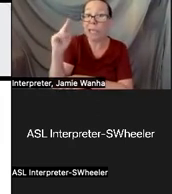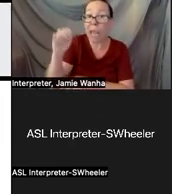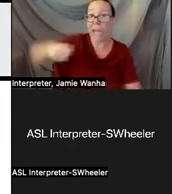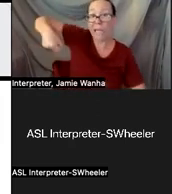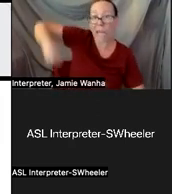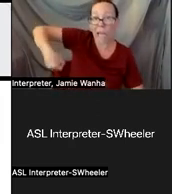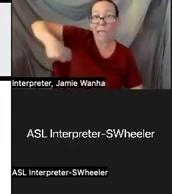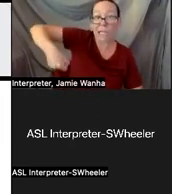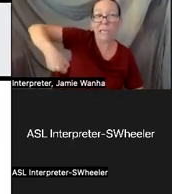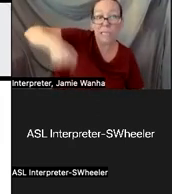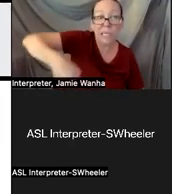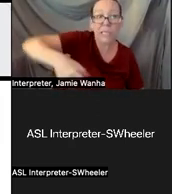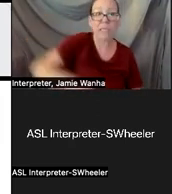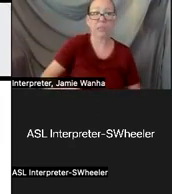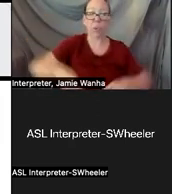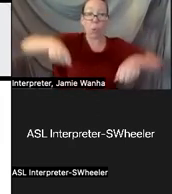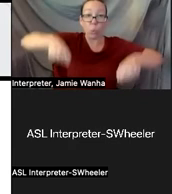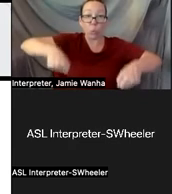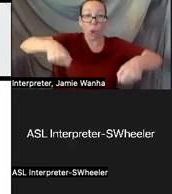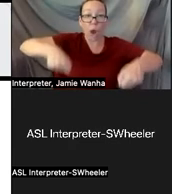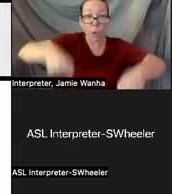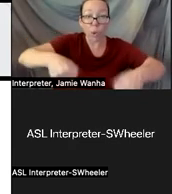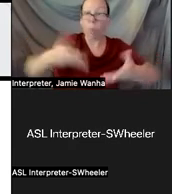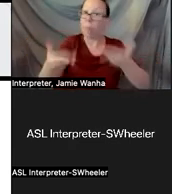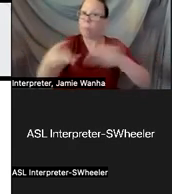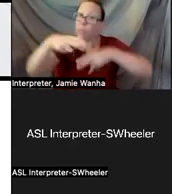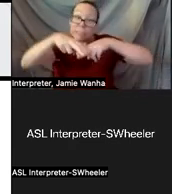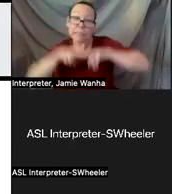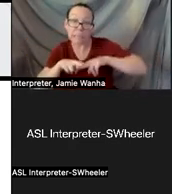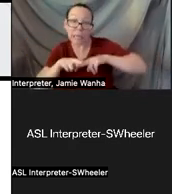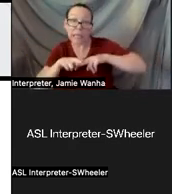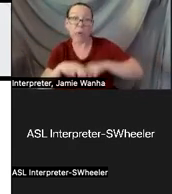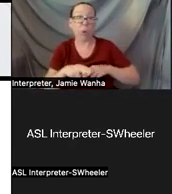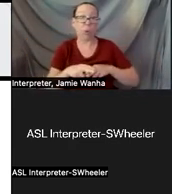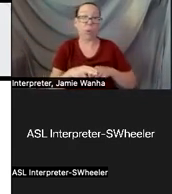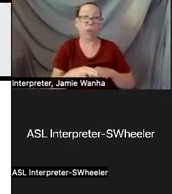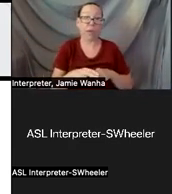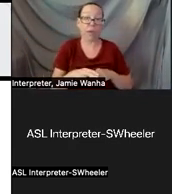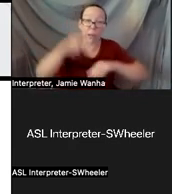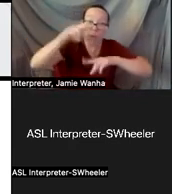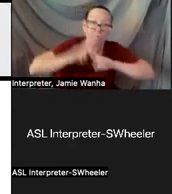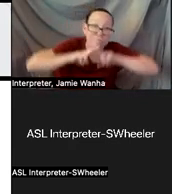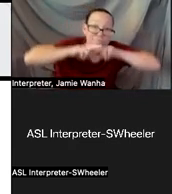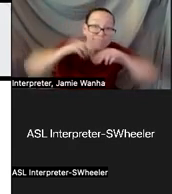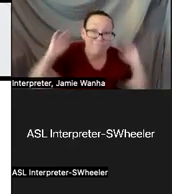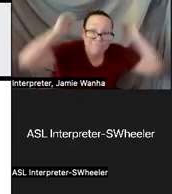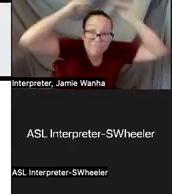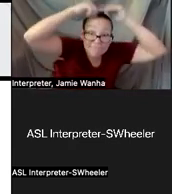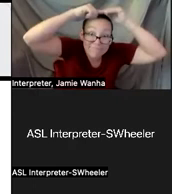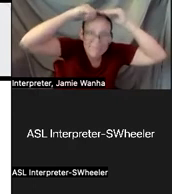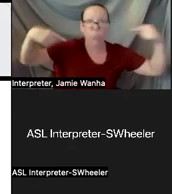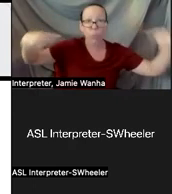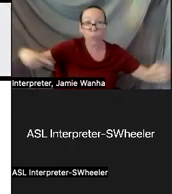again. If you use this type of walker where you can sit down, you can do that, or you can get down even lower. Your wheelchair and walkers, you want to